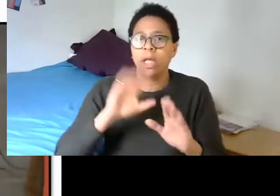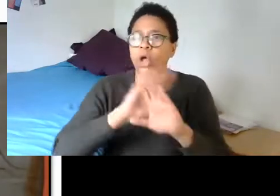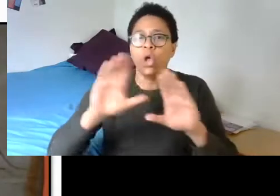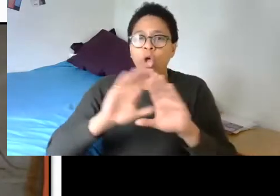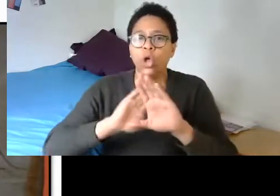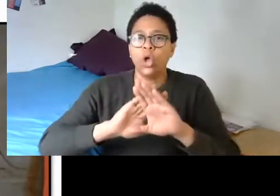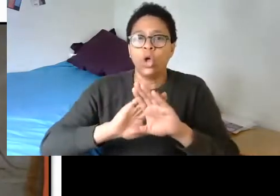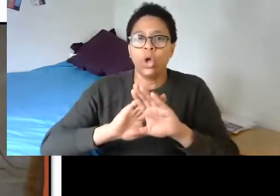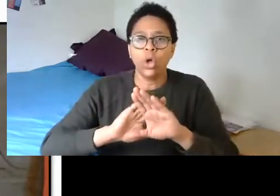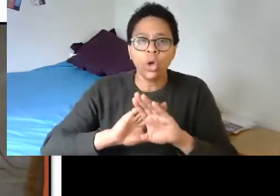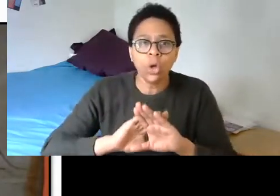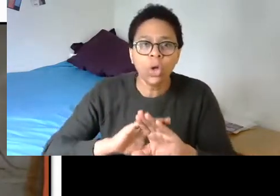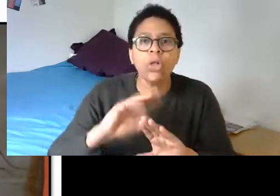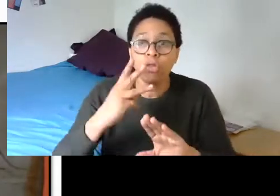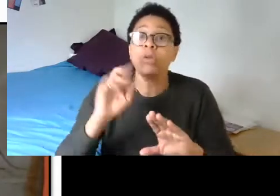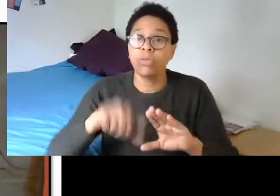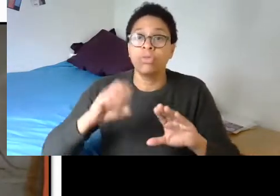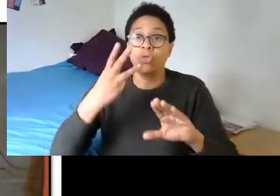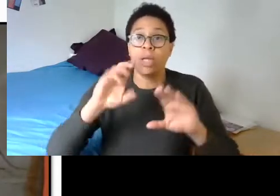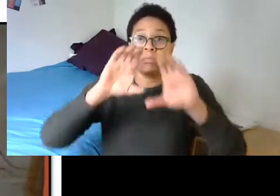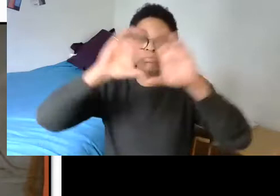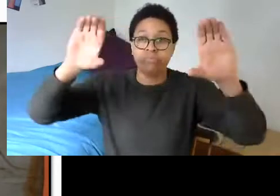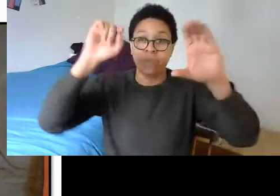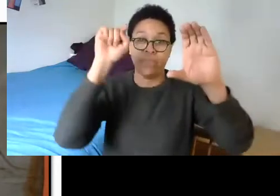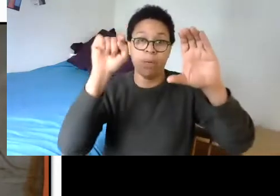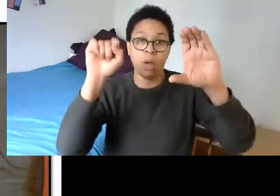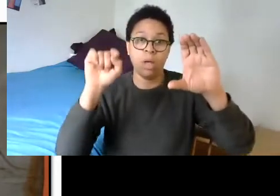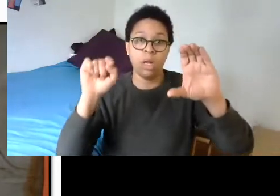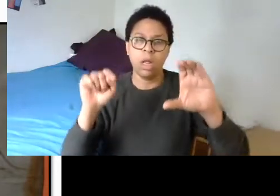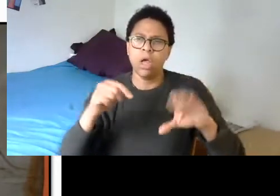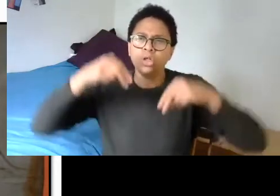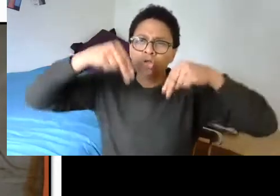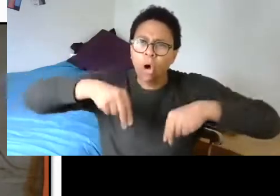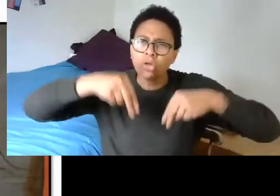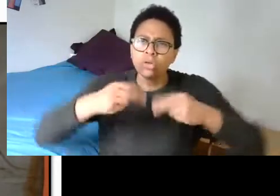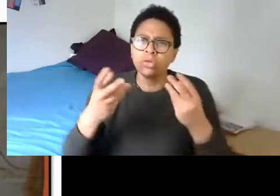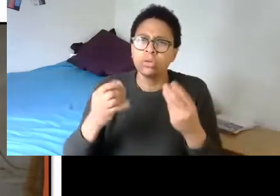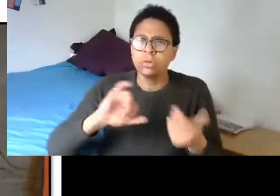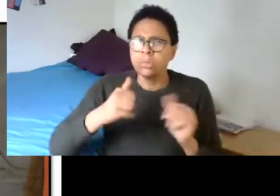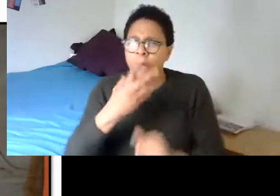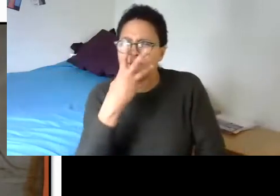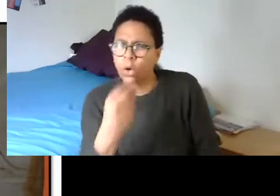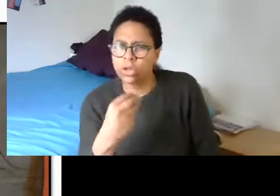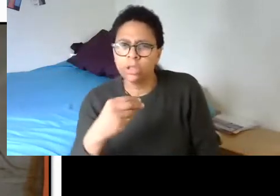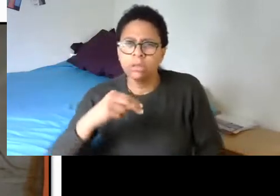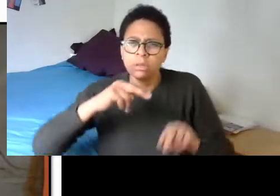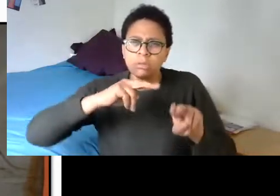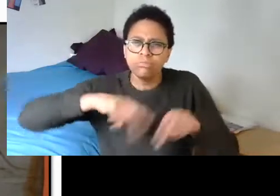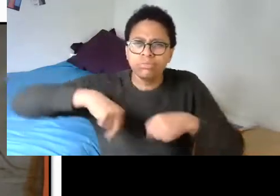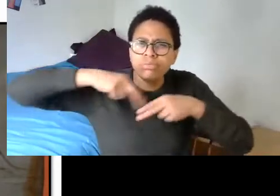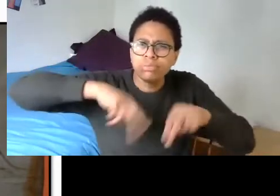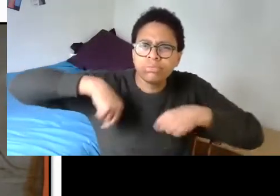either dogs or foxes appear. What was going through the owner's mind when they drew this, I'm not sure. And the one on the right does look a bit more like a